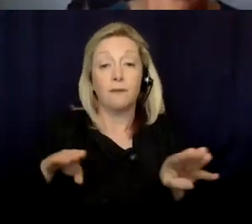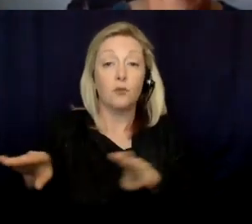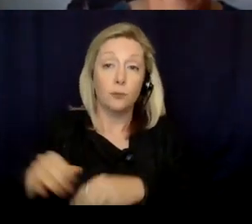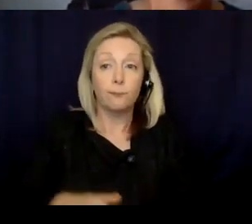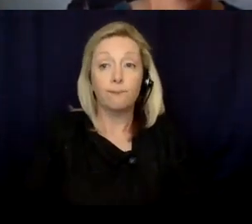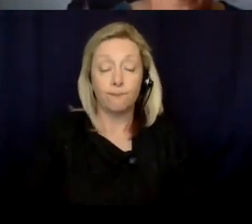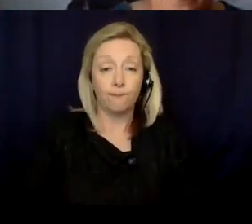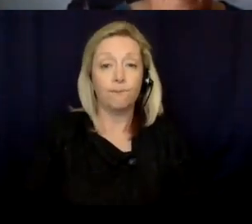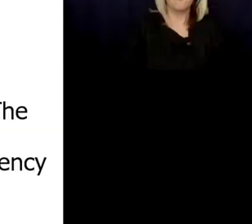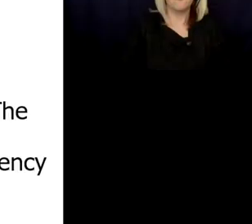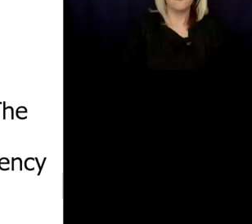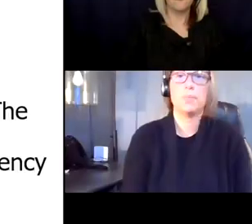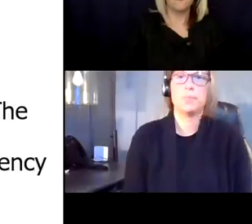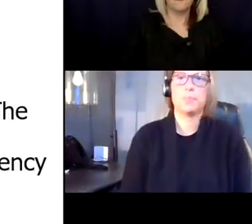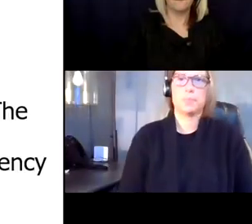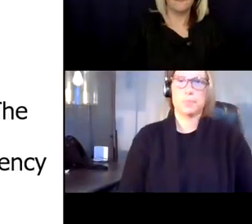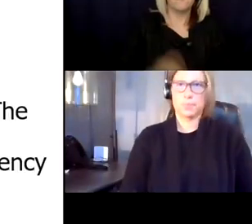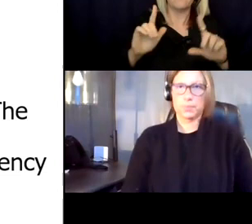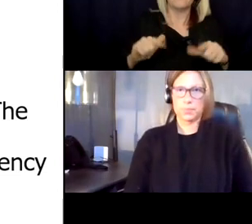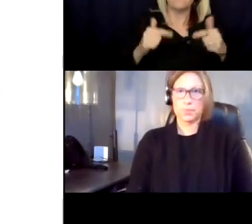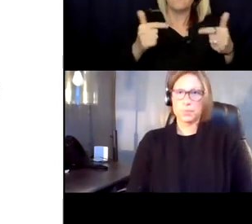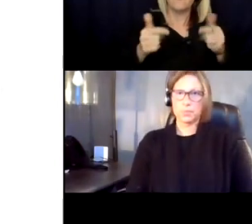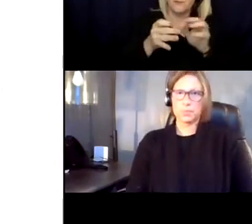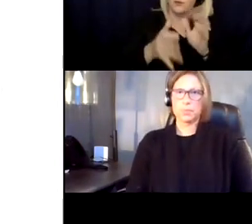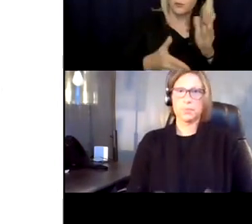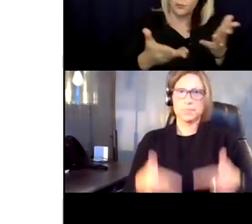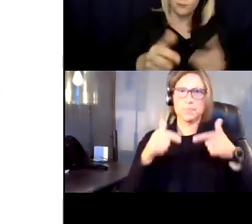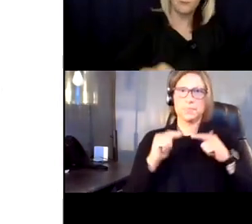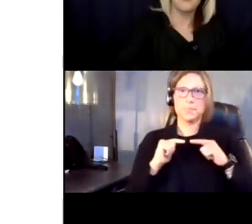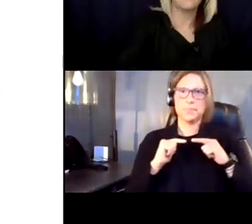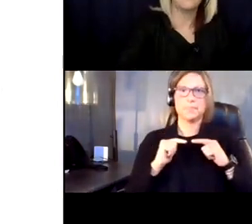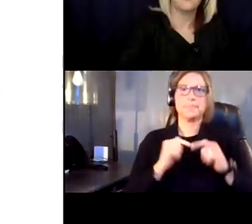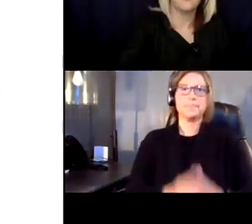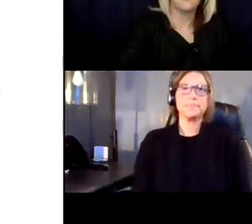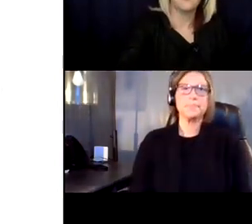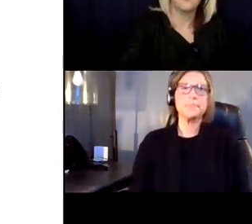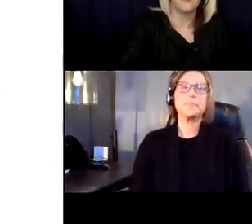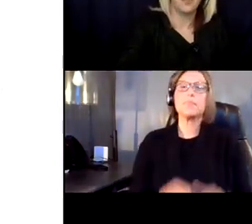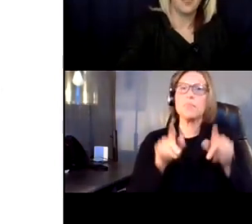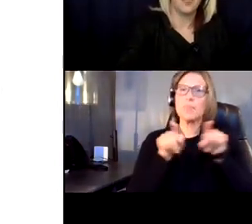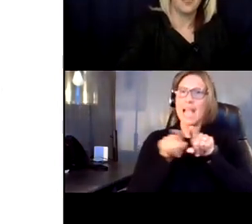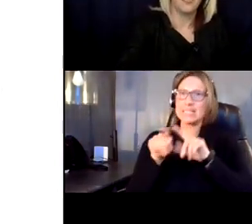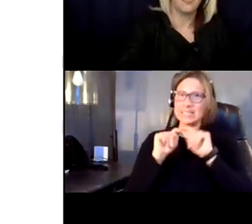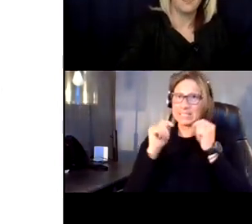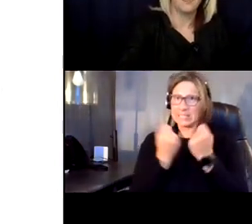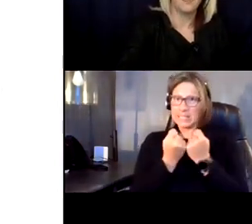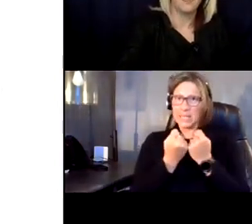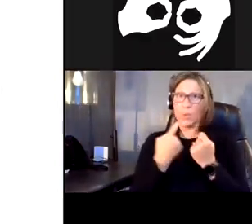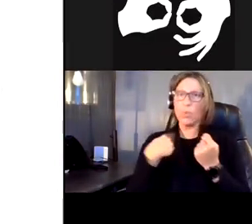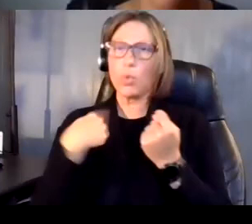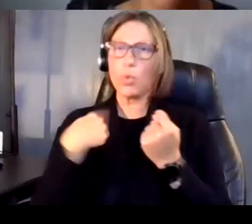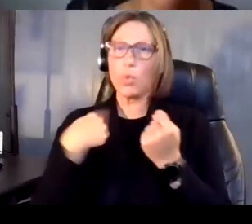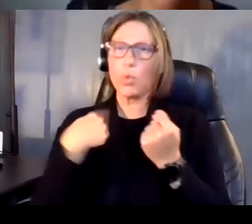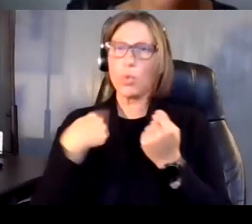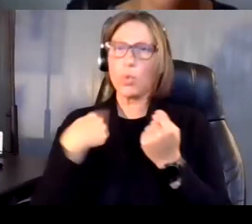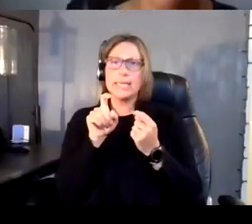happen. But we do, as the team, really need to talk about those behaviors